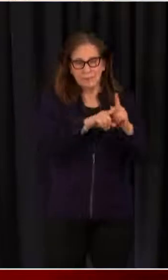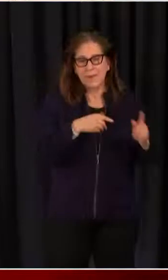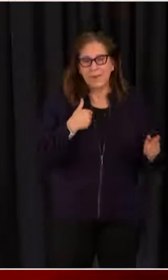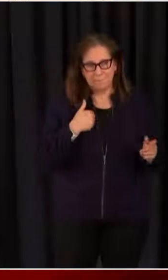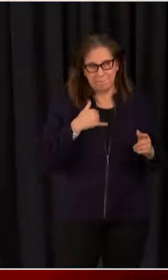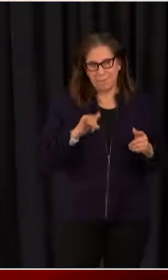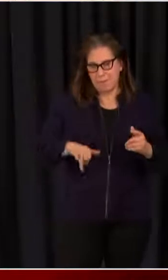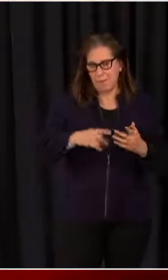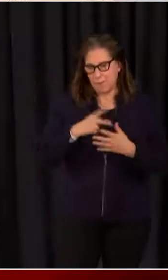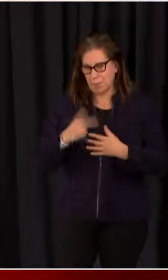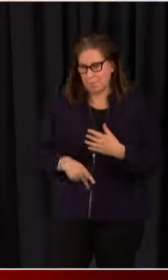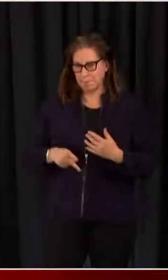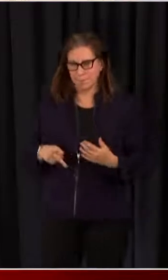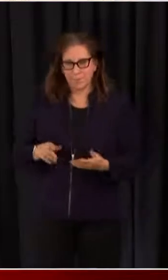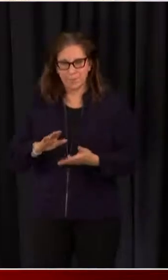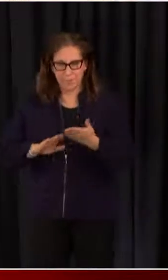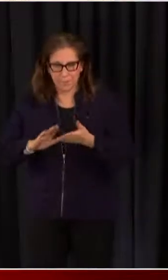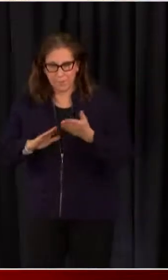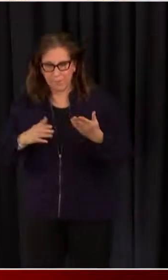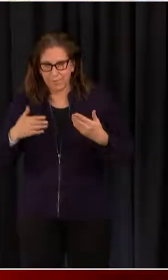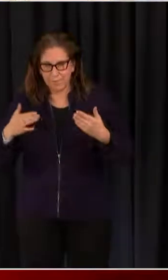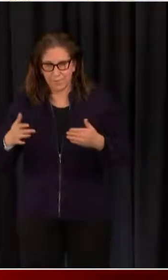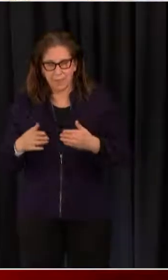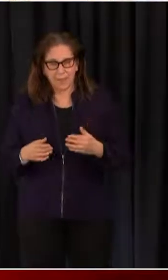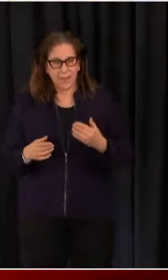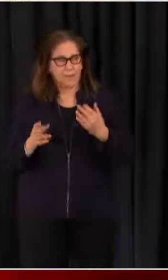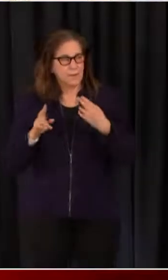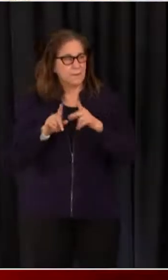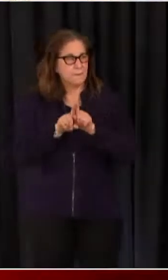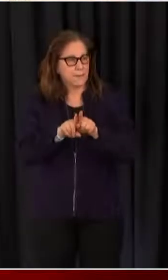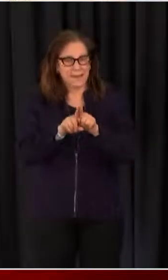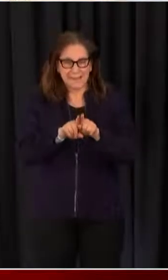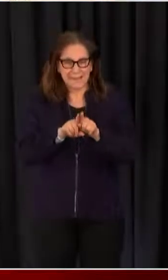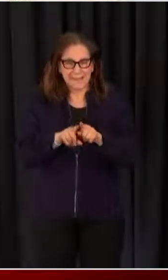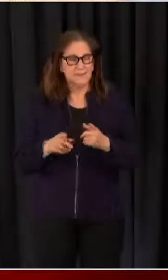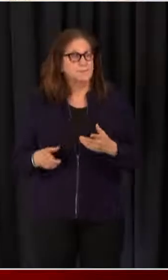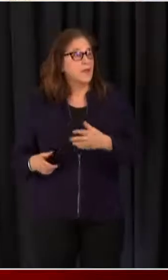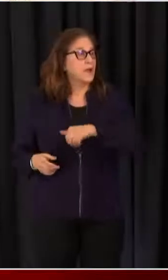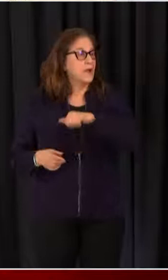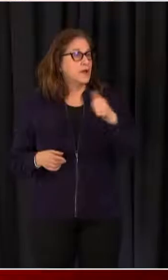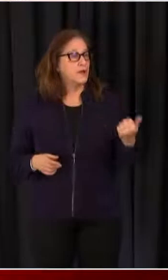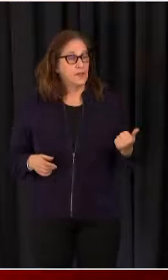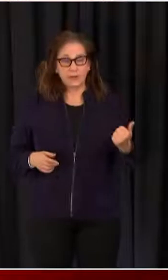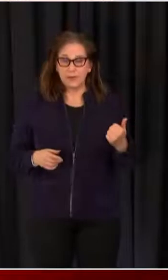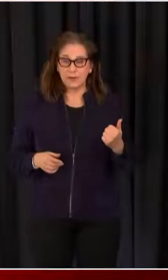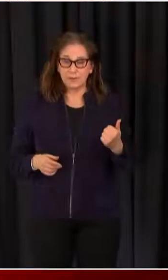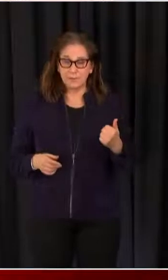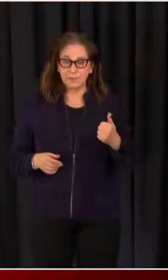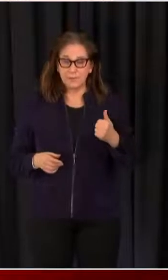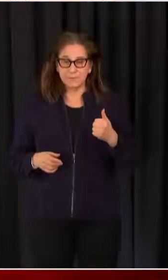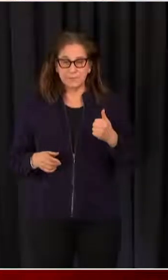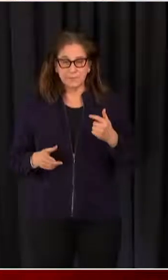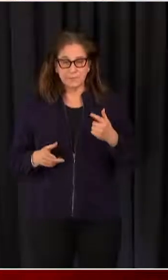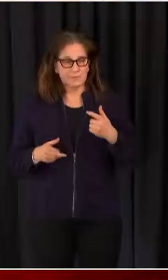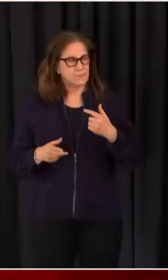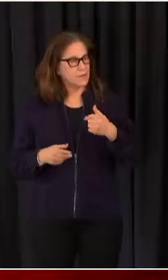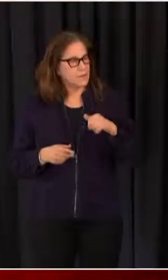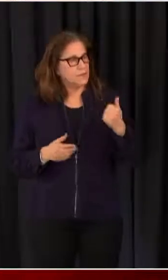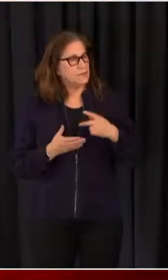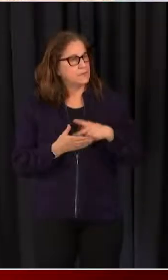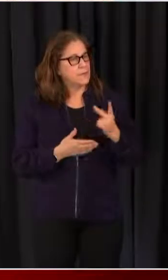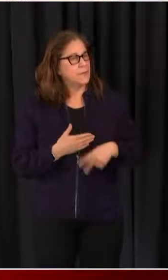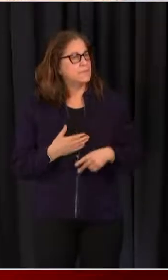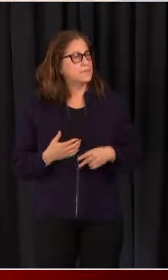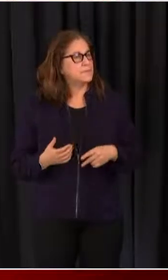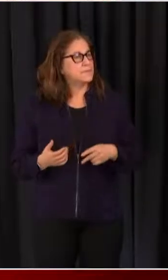Senior Vaccine Buddies. Another program that DC Health is very pleased with, I think I can